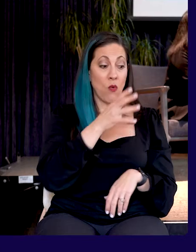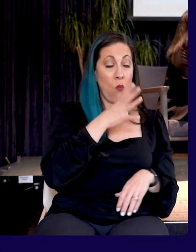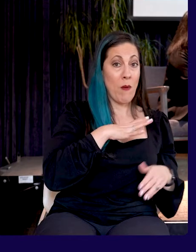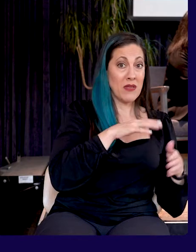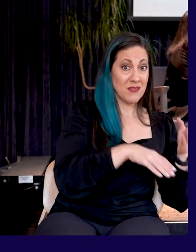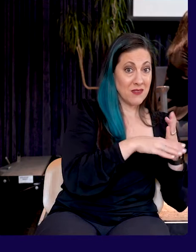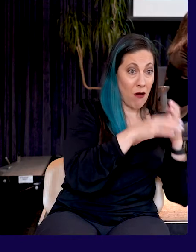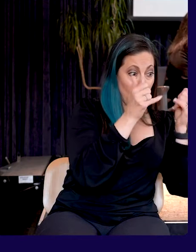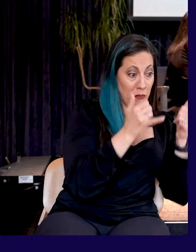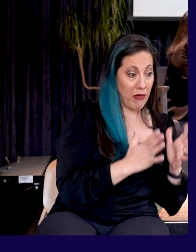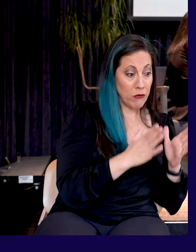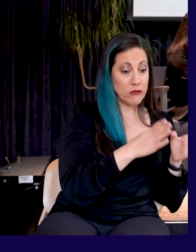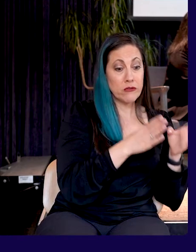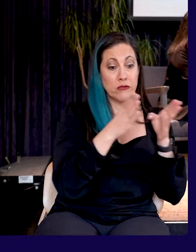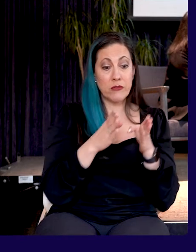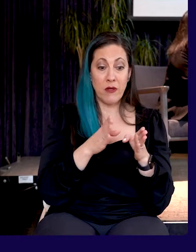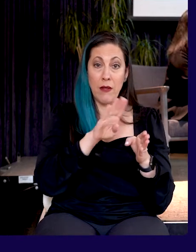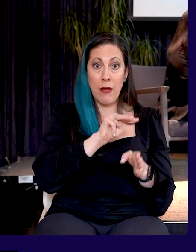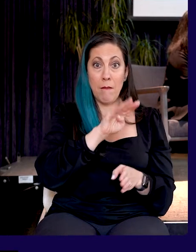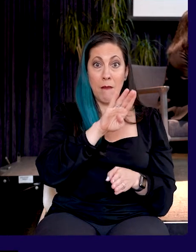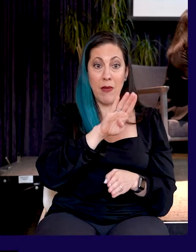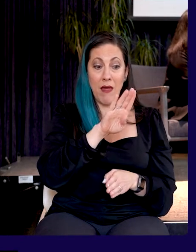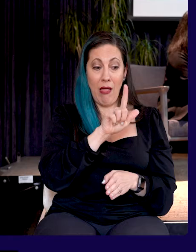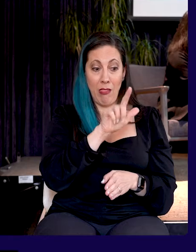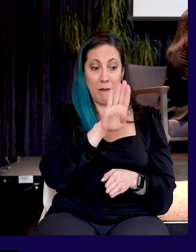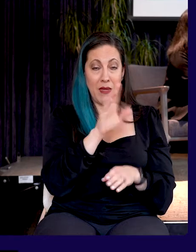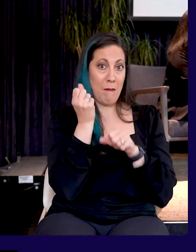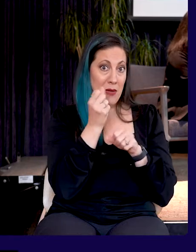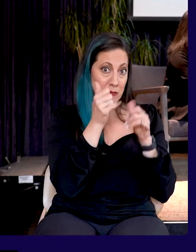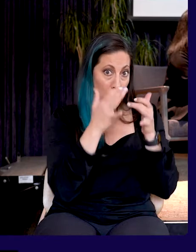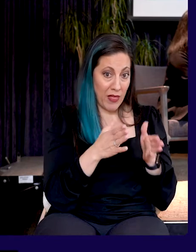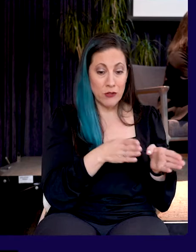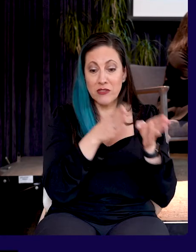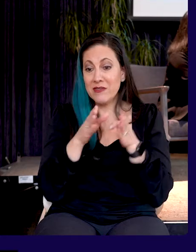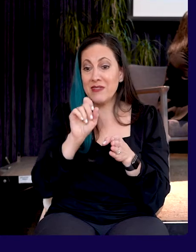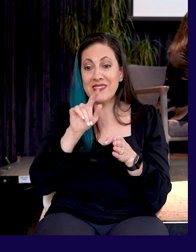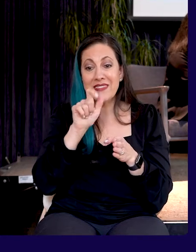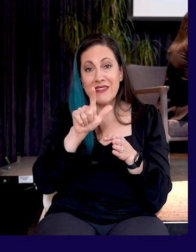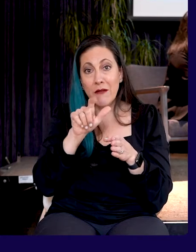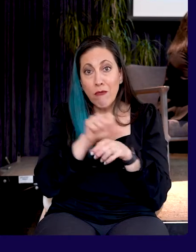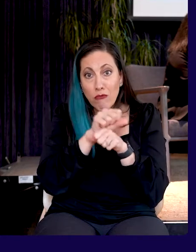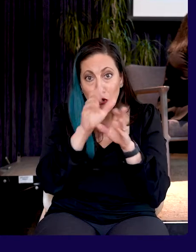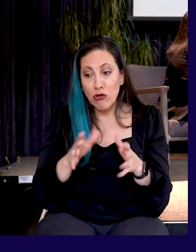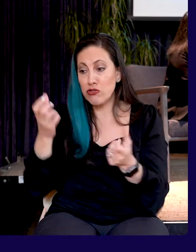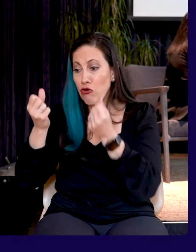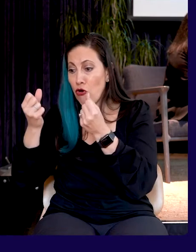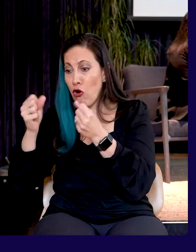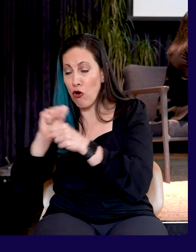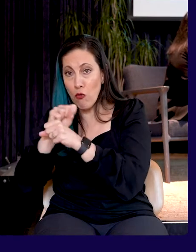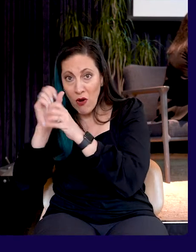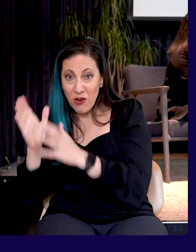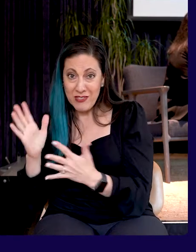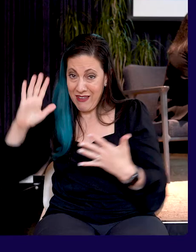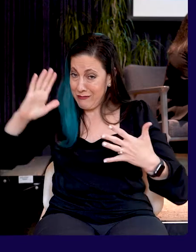players and more recently MLB baseball players, all the way to steel workers and auto workers and everything in between.